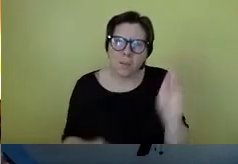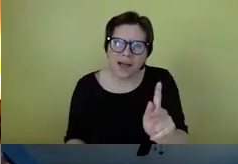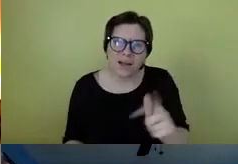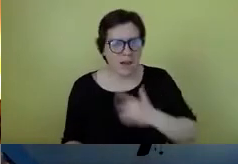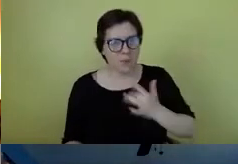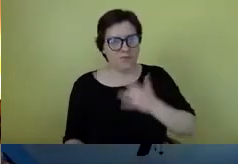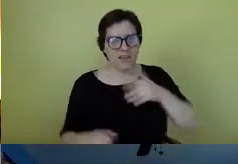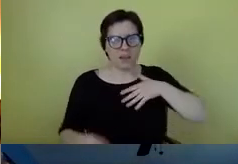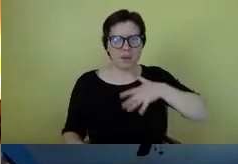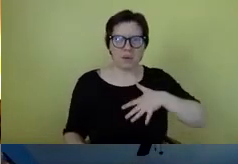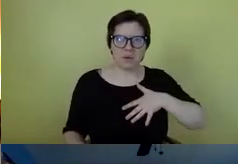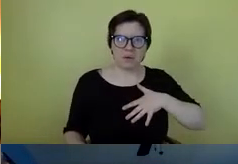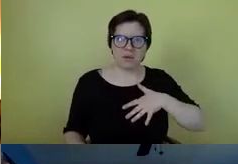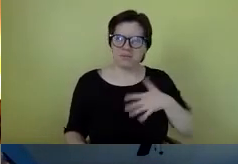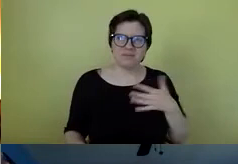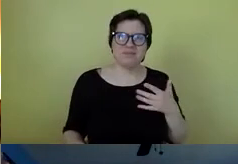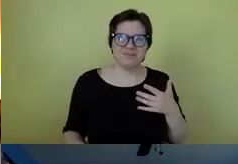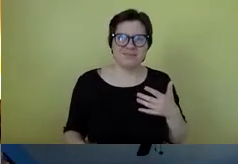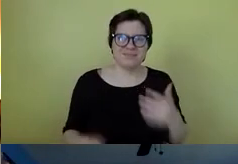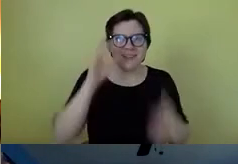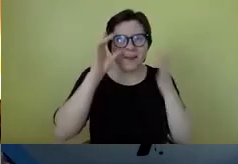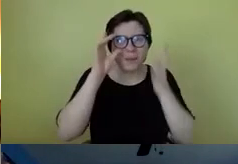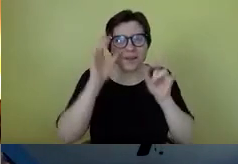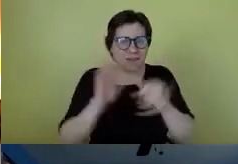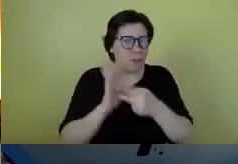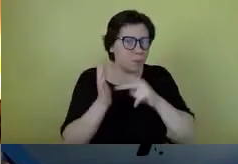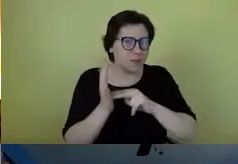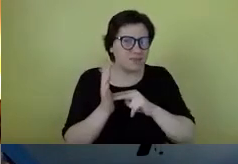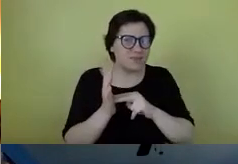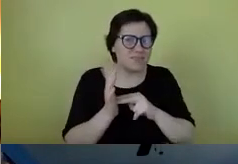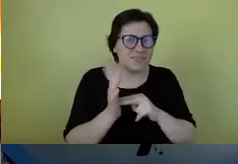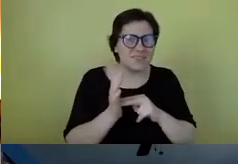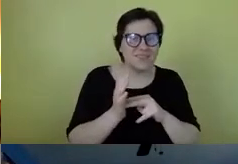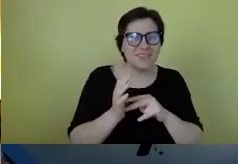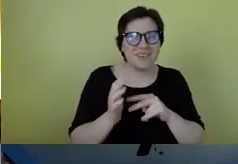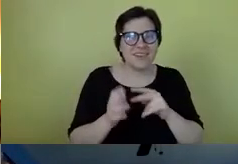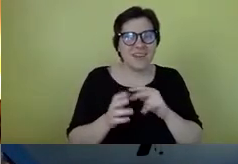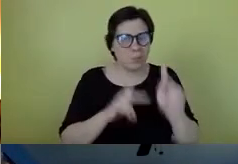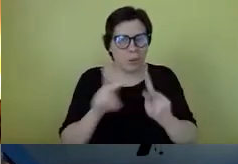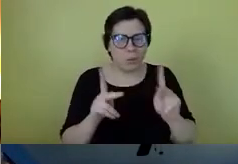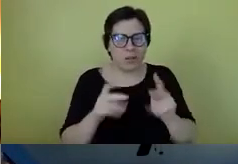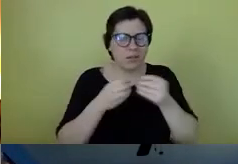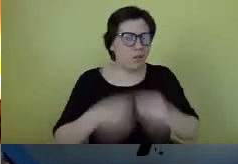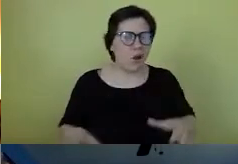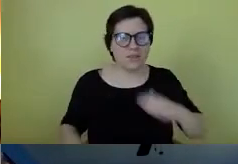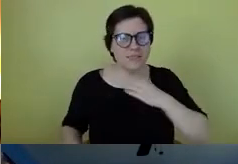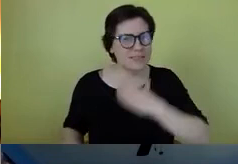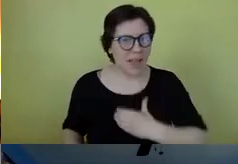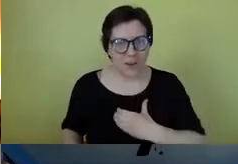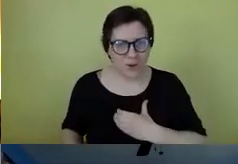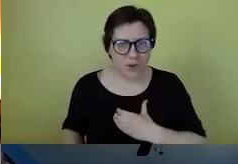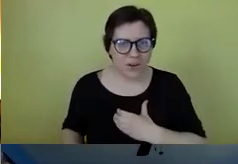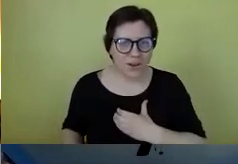was going to start again, because that would be an indication that people had lost their desire. And